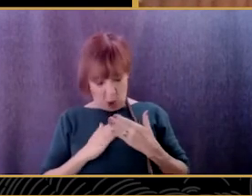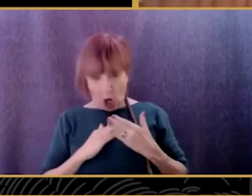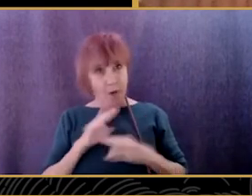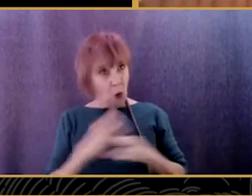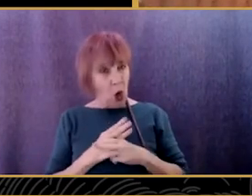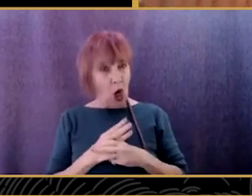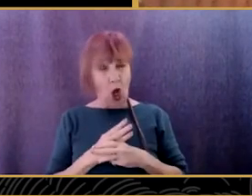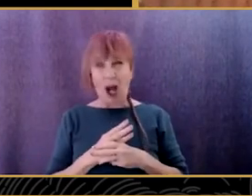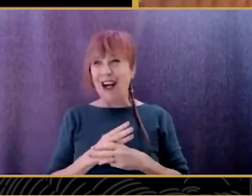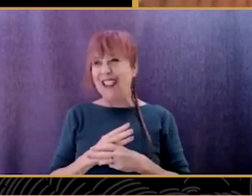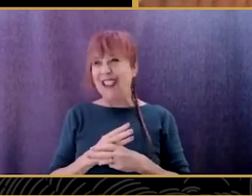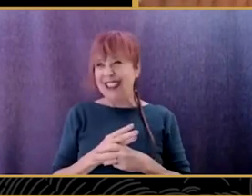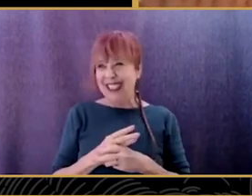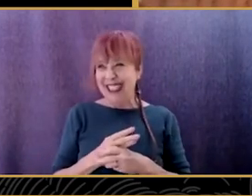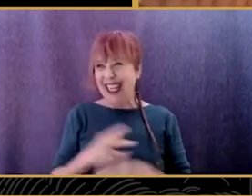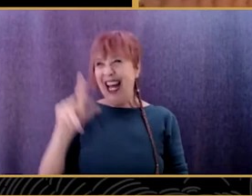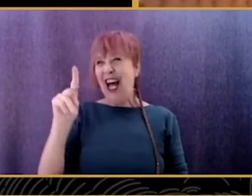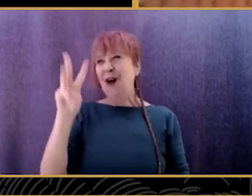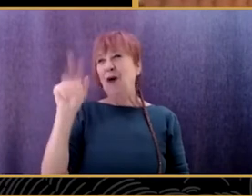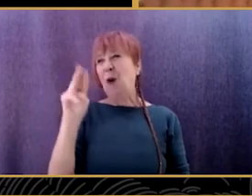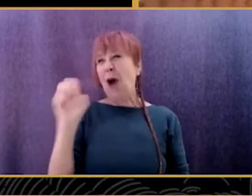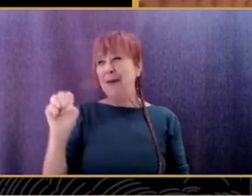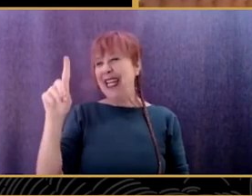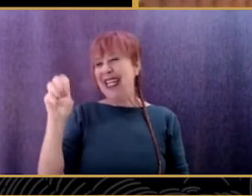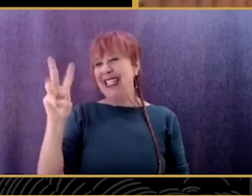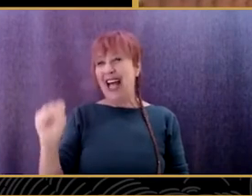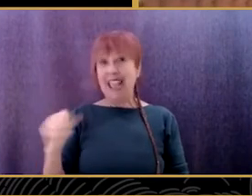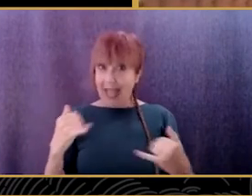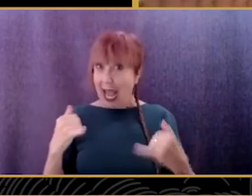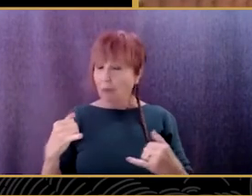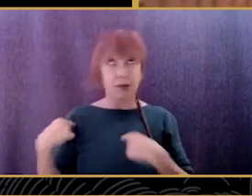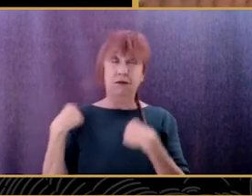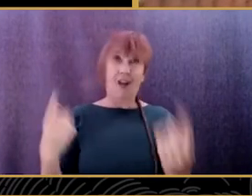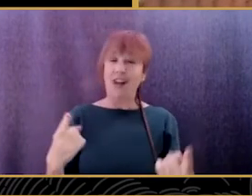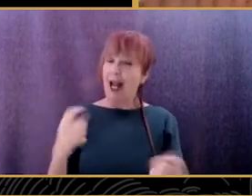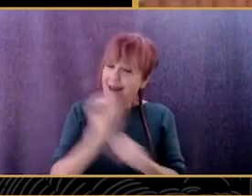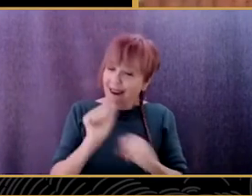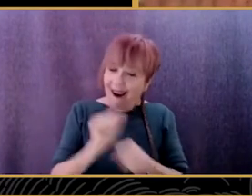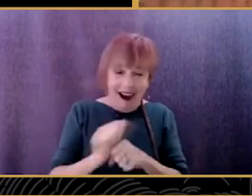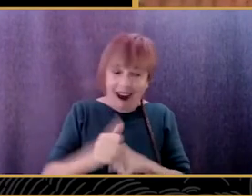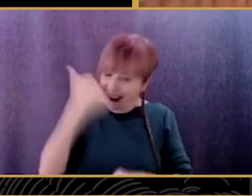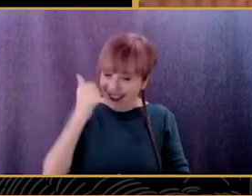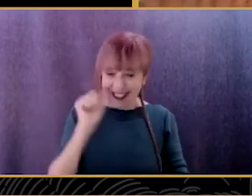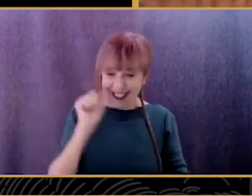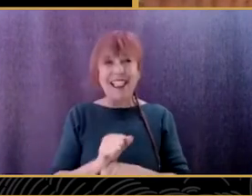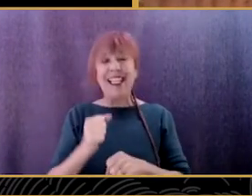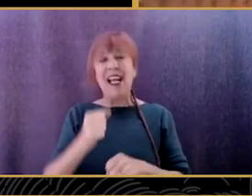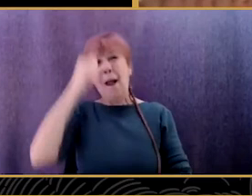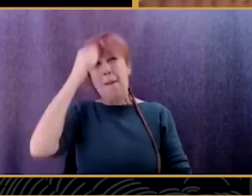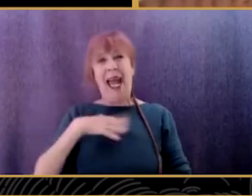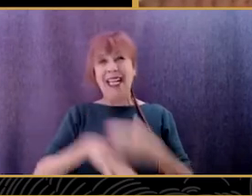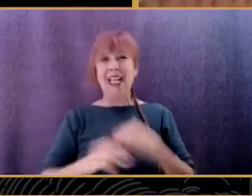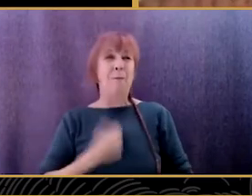Kwame Dawes Now and forever The hardest working man Not only in po-biz But in the very